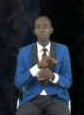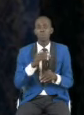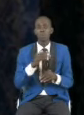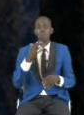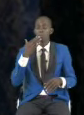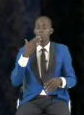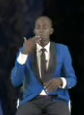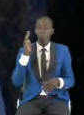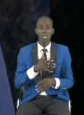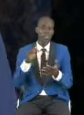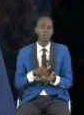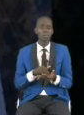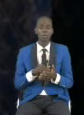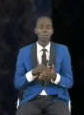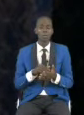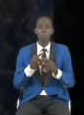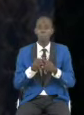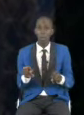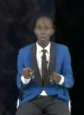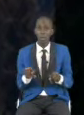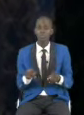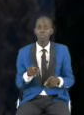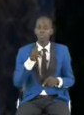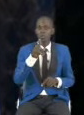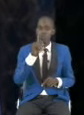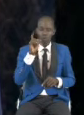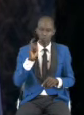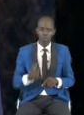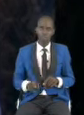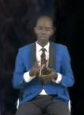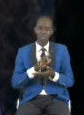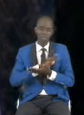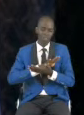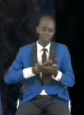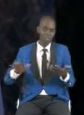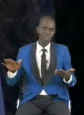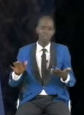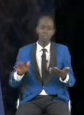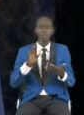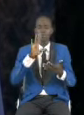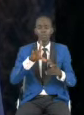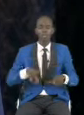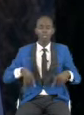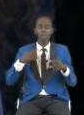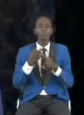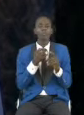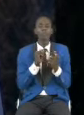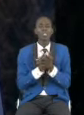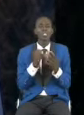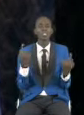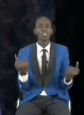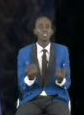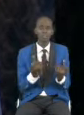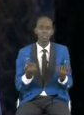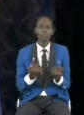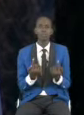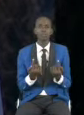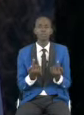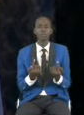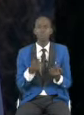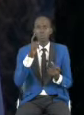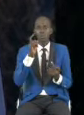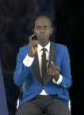again. But you must clear your life of that leaven we read about. You must clear